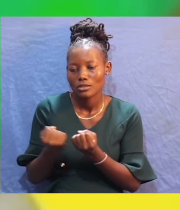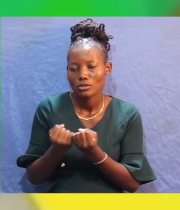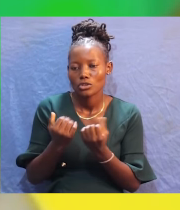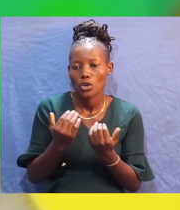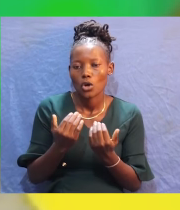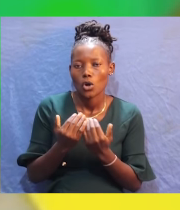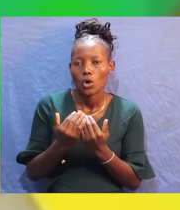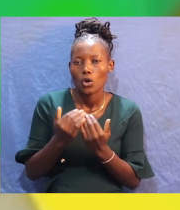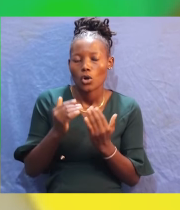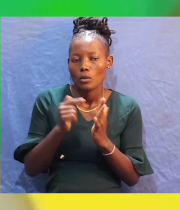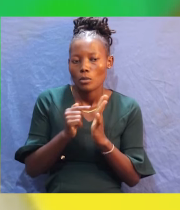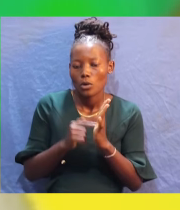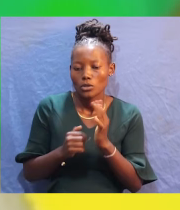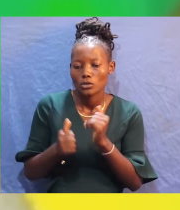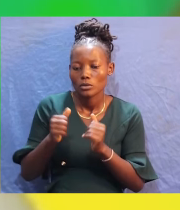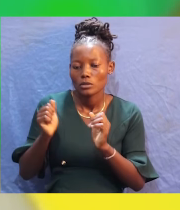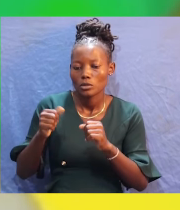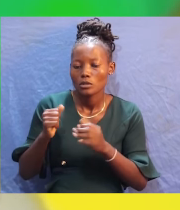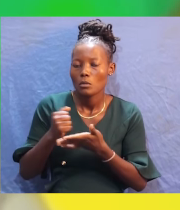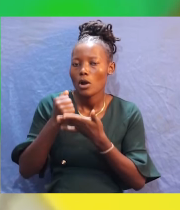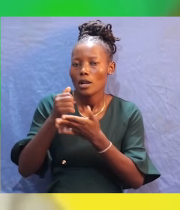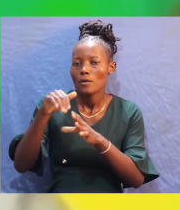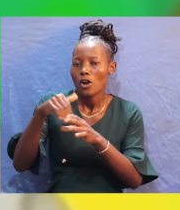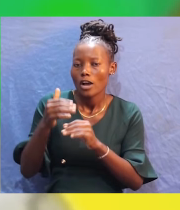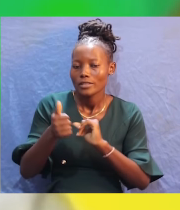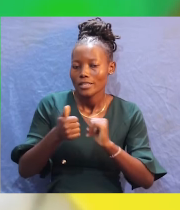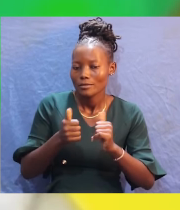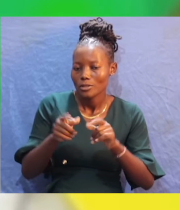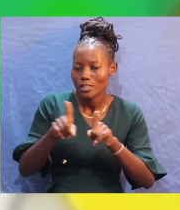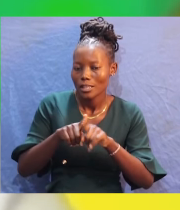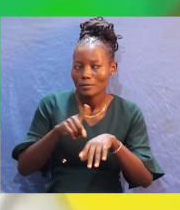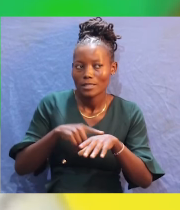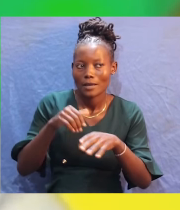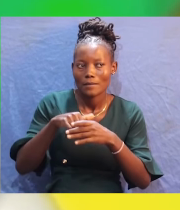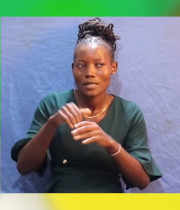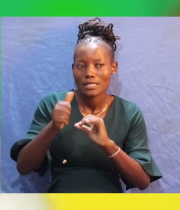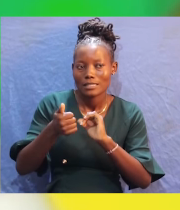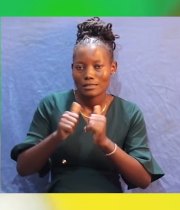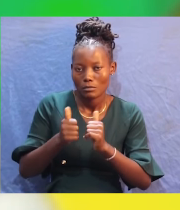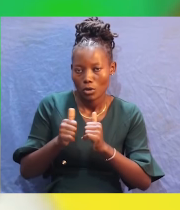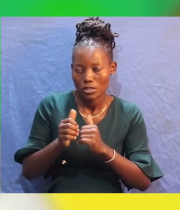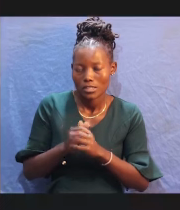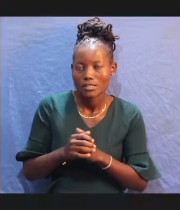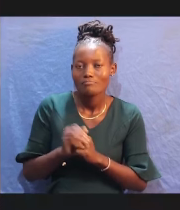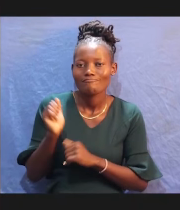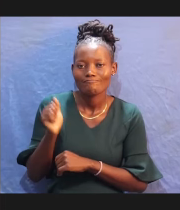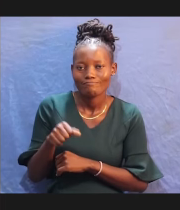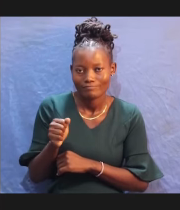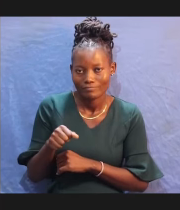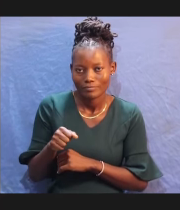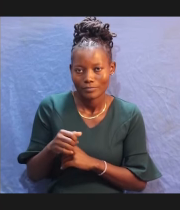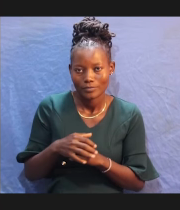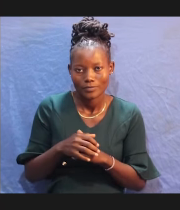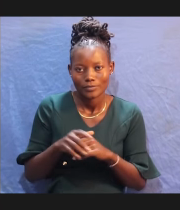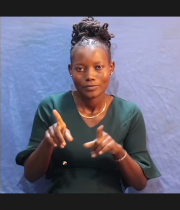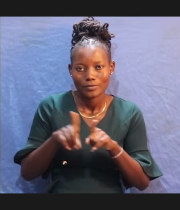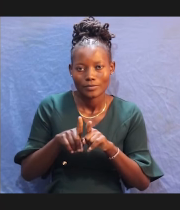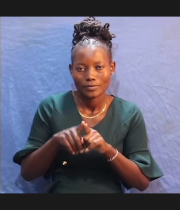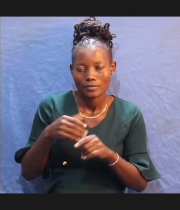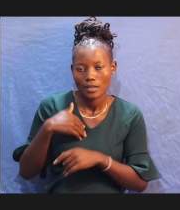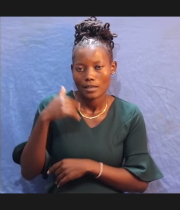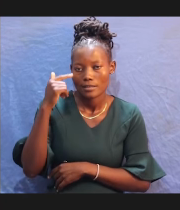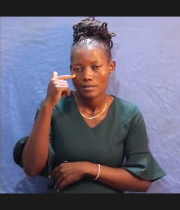can help you outside sports and at the same time within the sports. Yeah, I also see that like